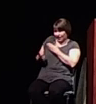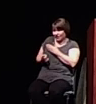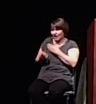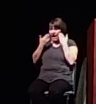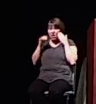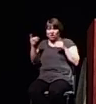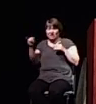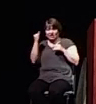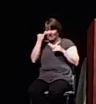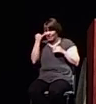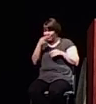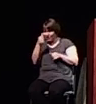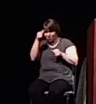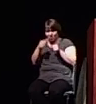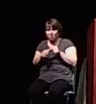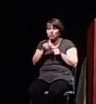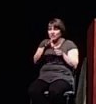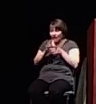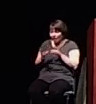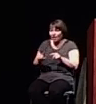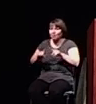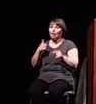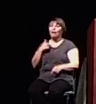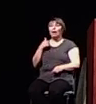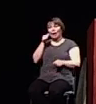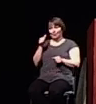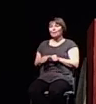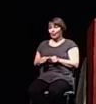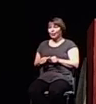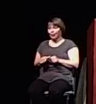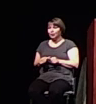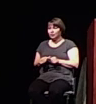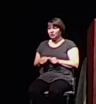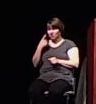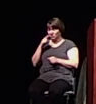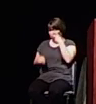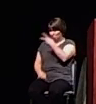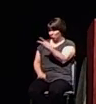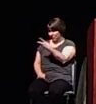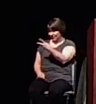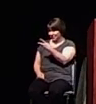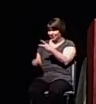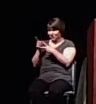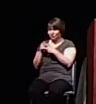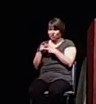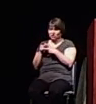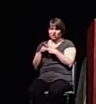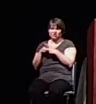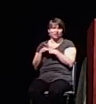remembers making the comment. I certainly do remember his comment for two reasons. The first is